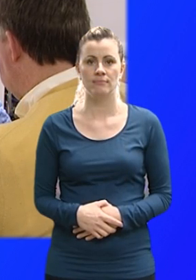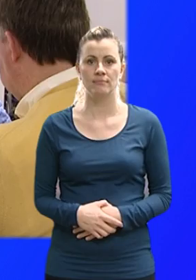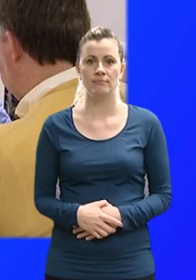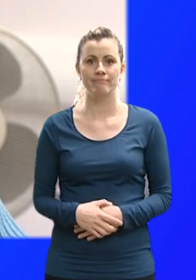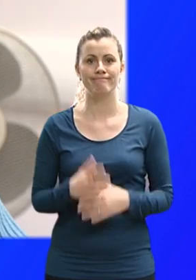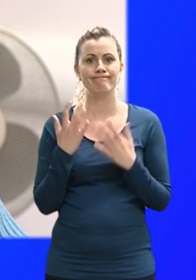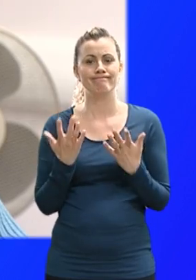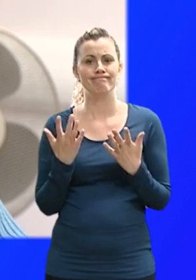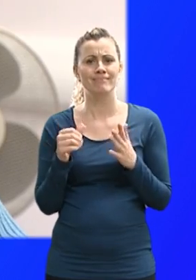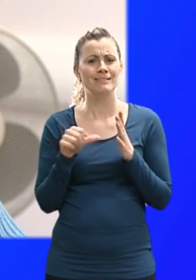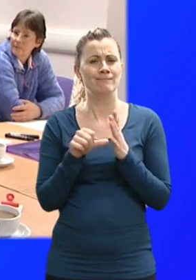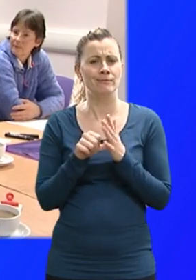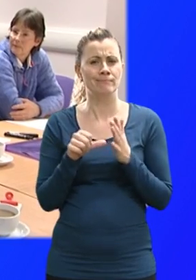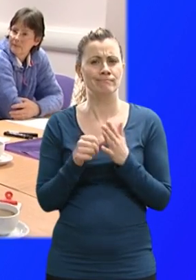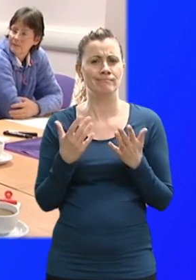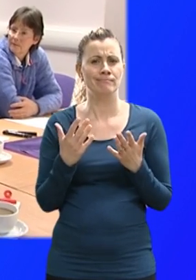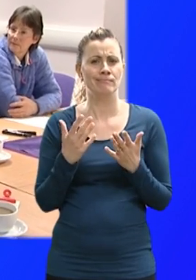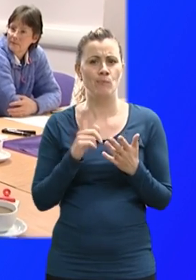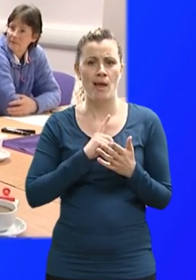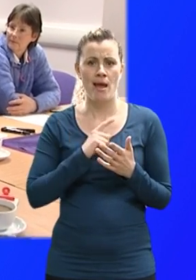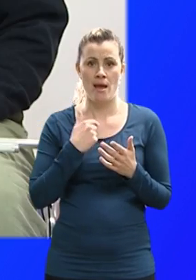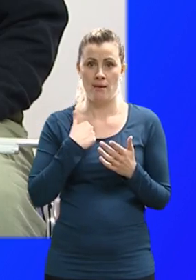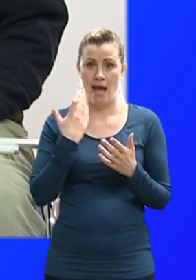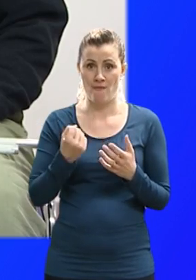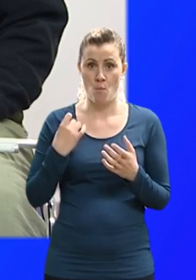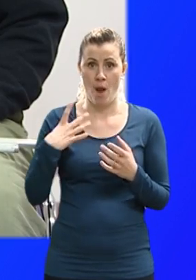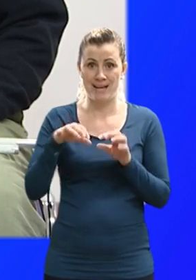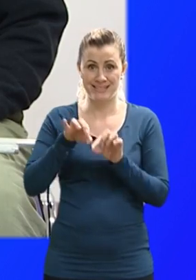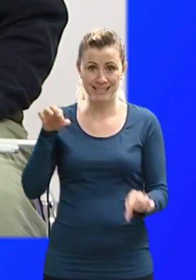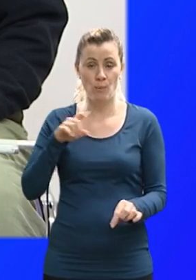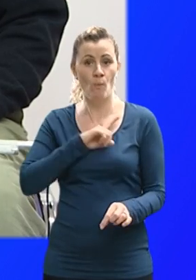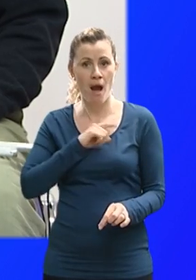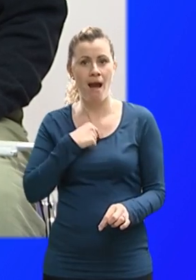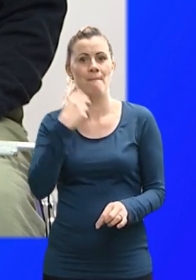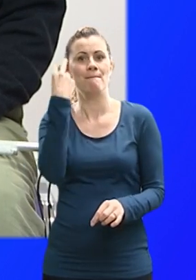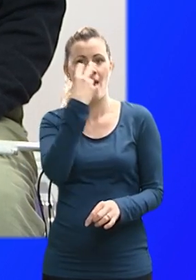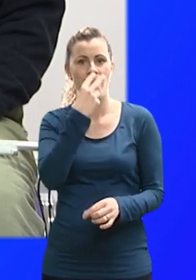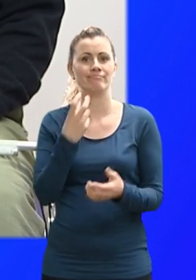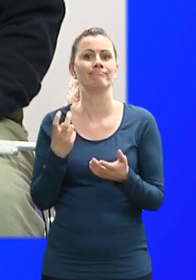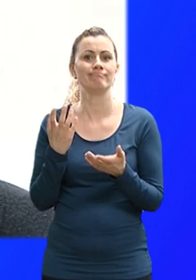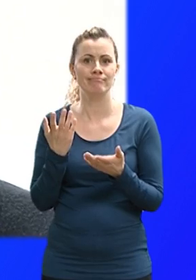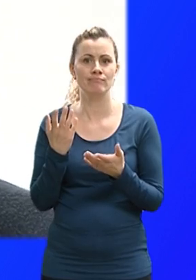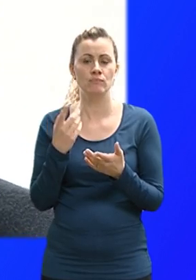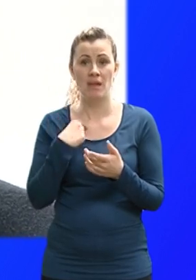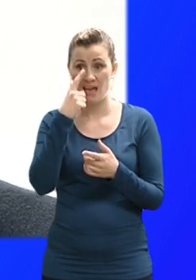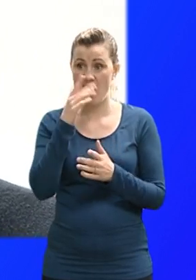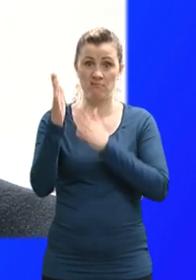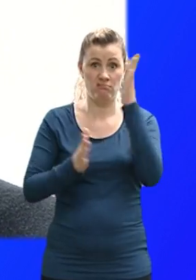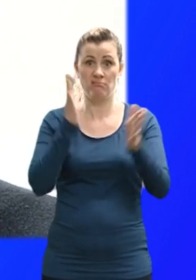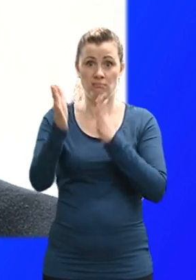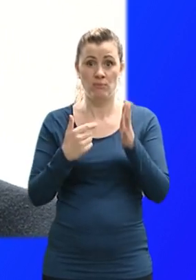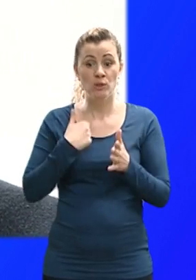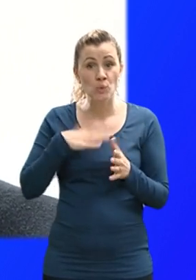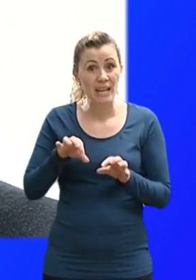Well, it's rather difficult. I mean, I have a white stick and I'm now registered blind. And I can